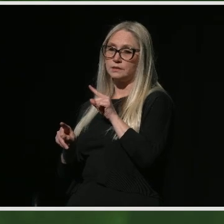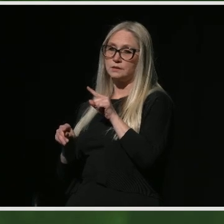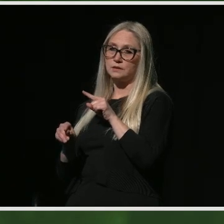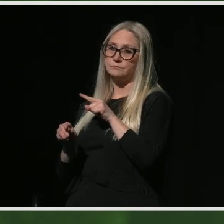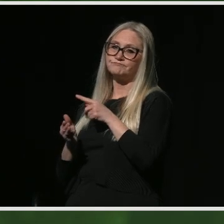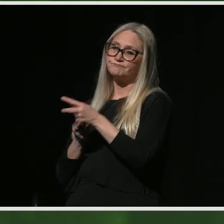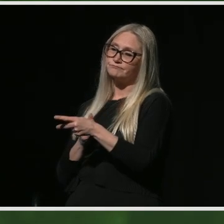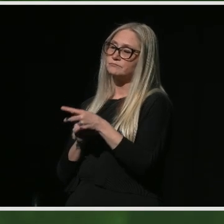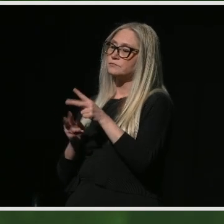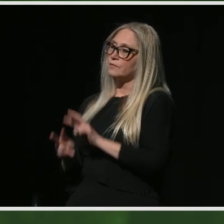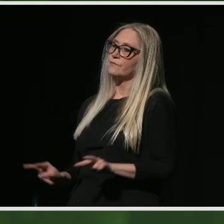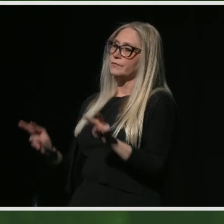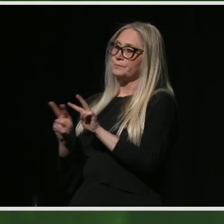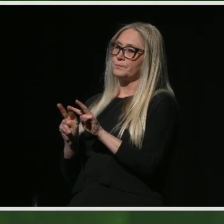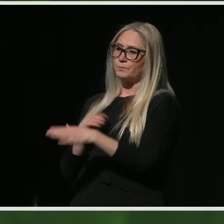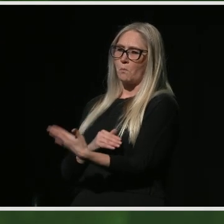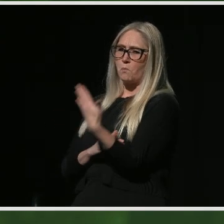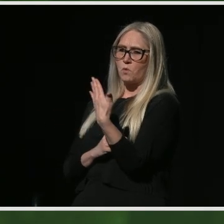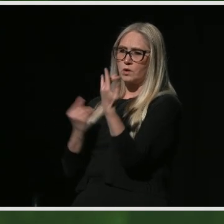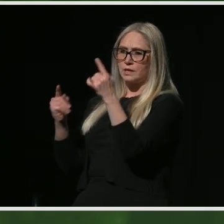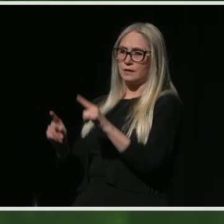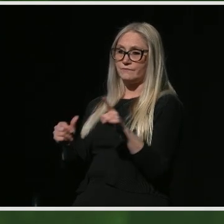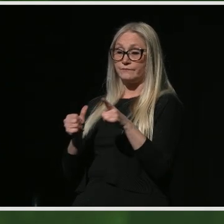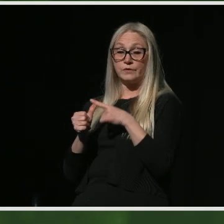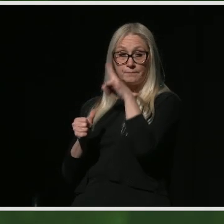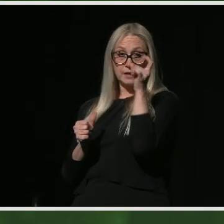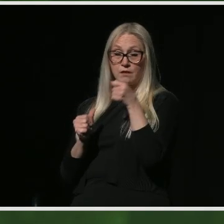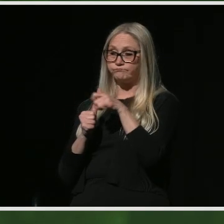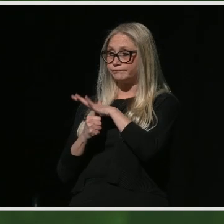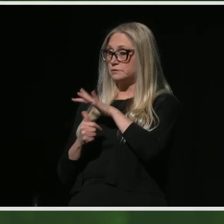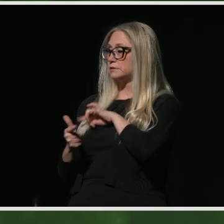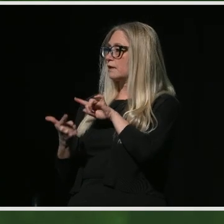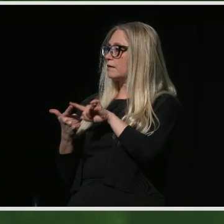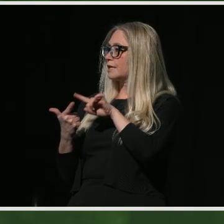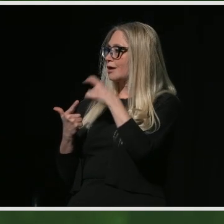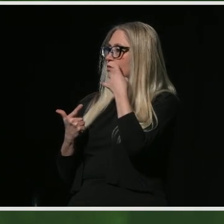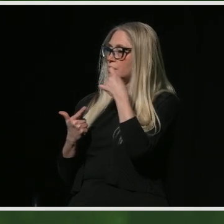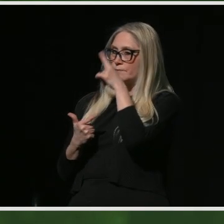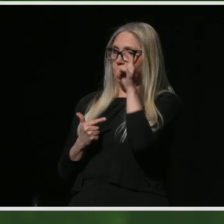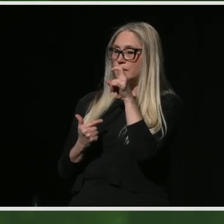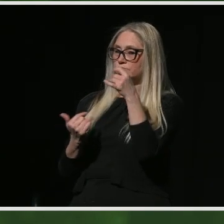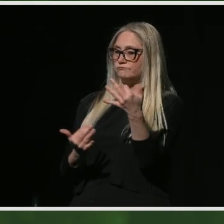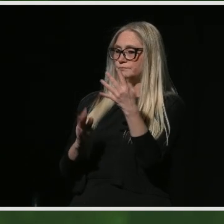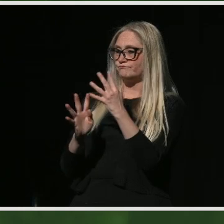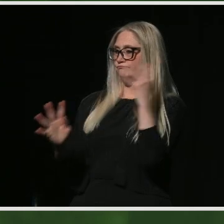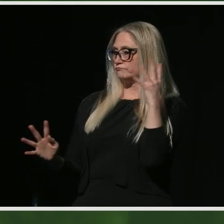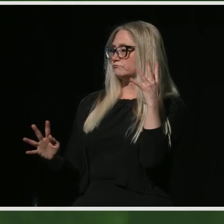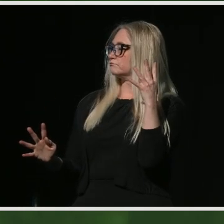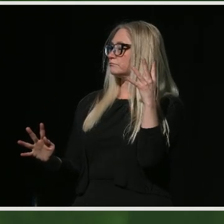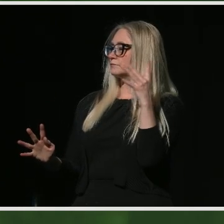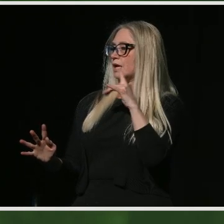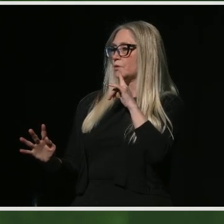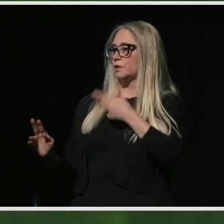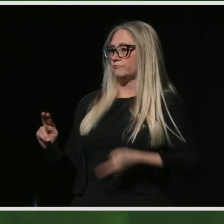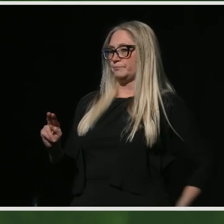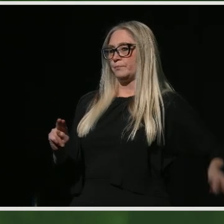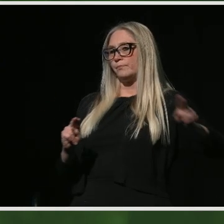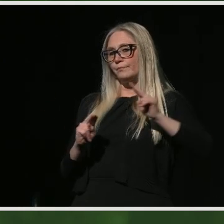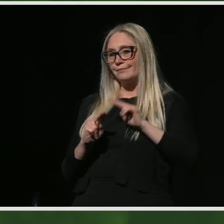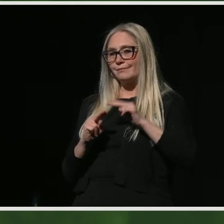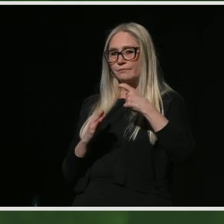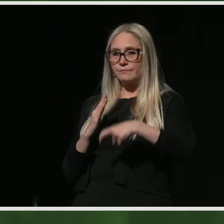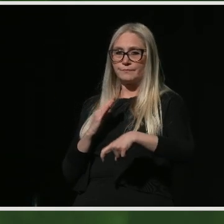morning occasions. First, due to COVID, and more recently, due to long wait times and soaring prices at the